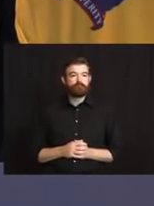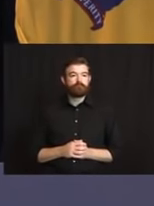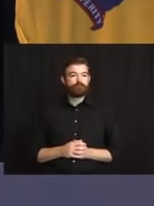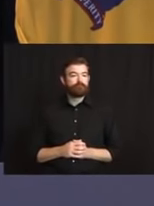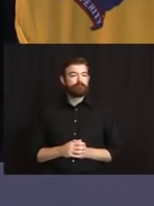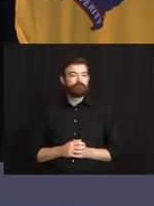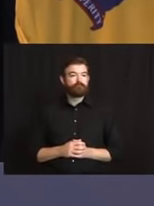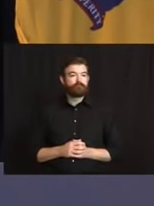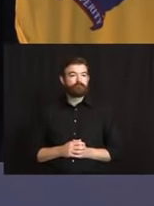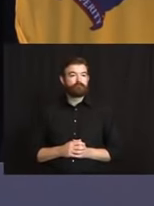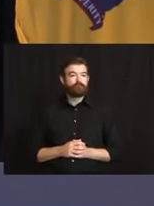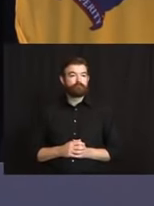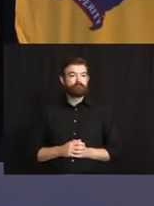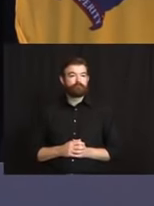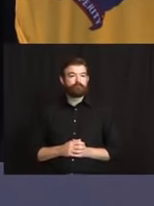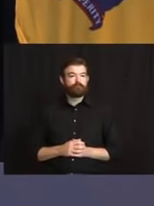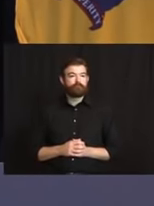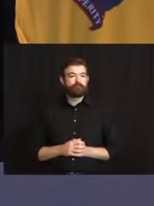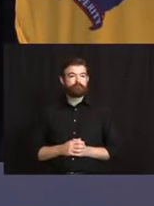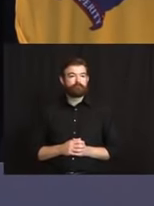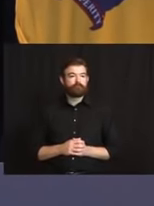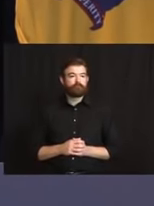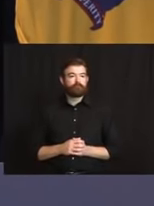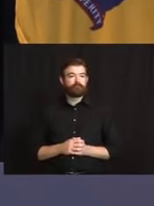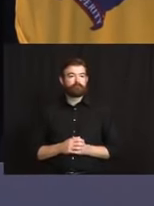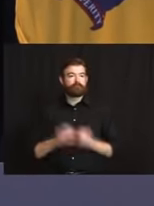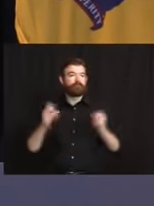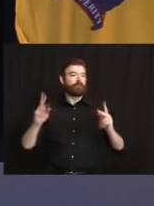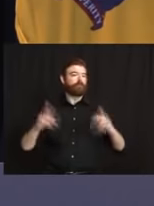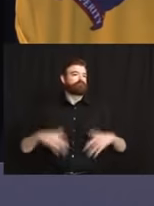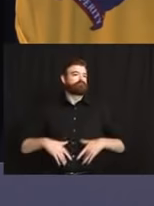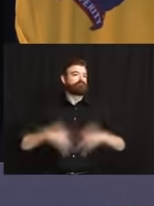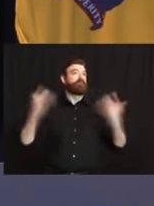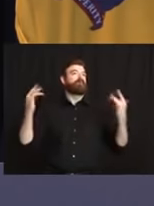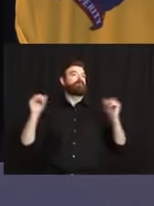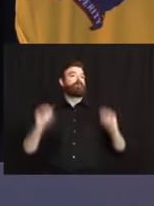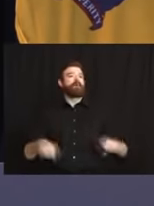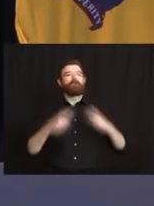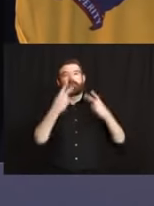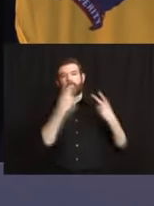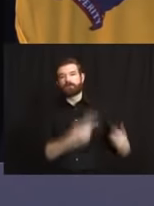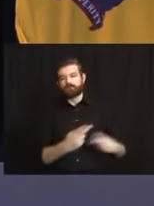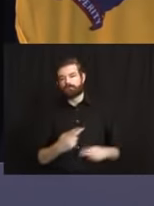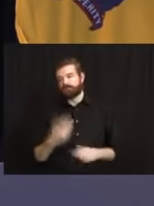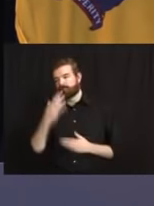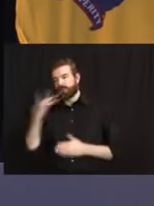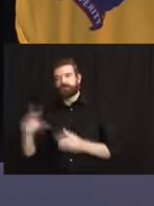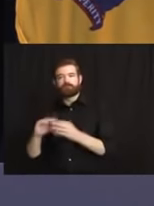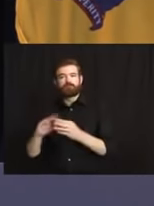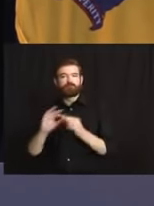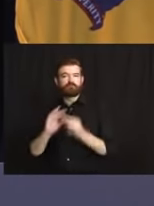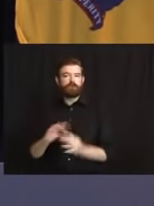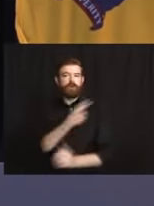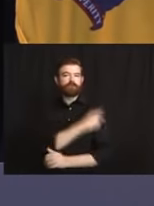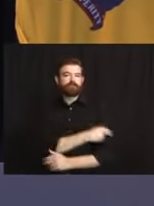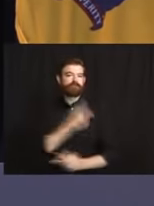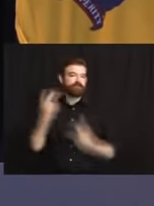happy to hear the guidance on visitations. So thank you for that. Pat, as always, great to